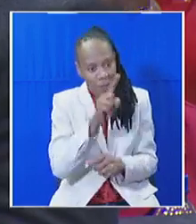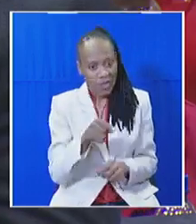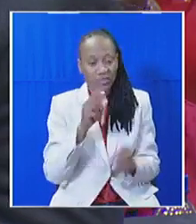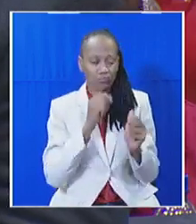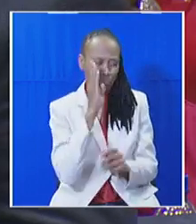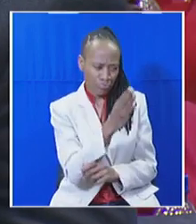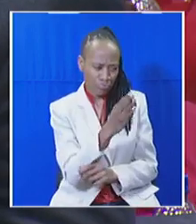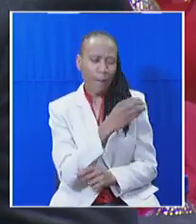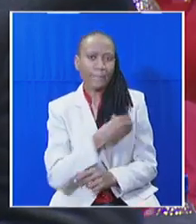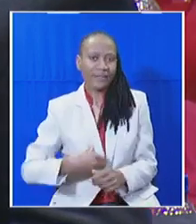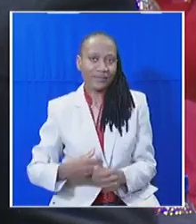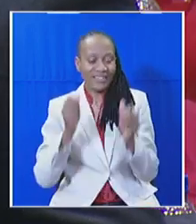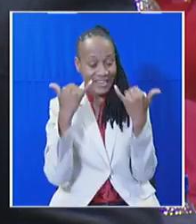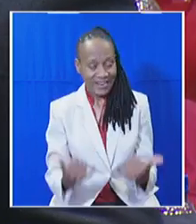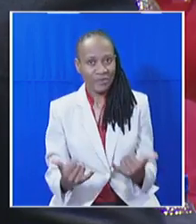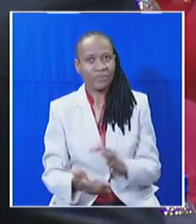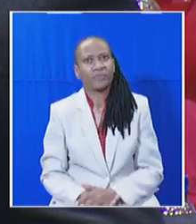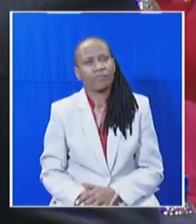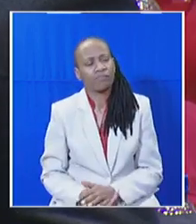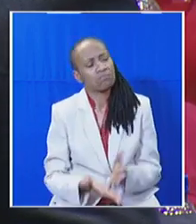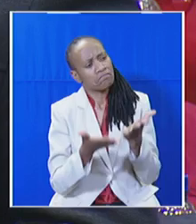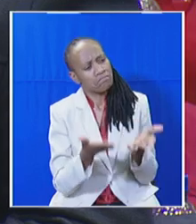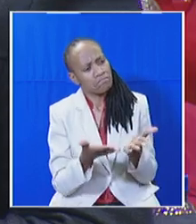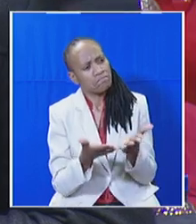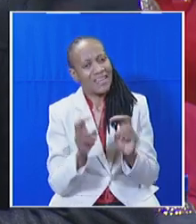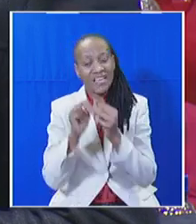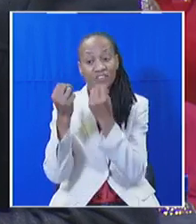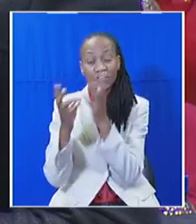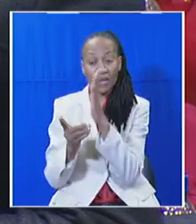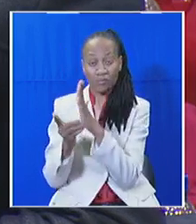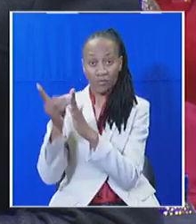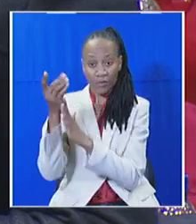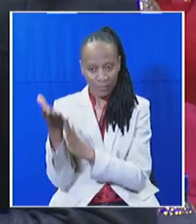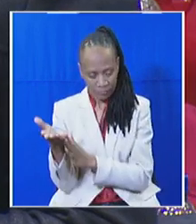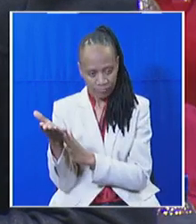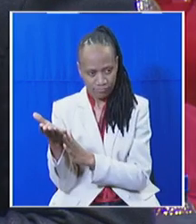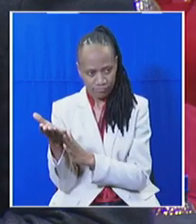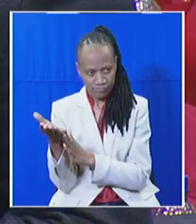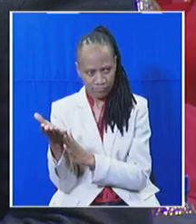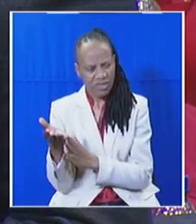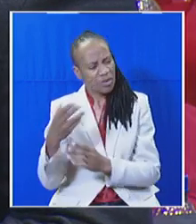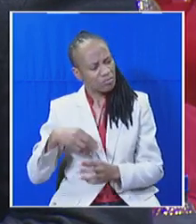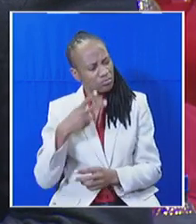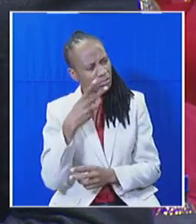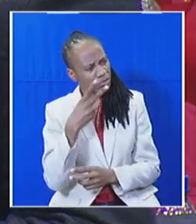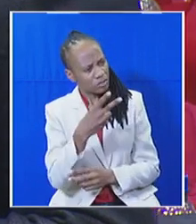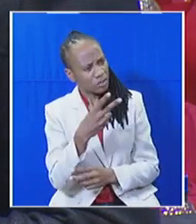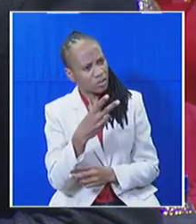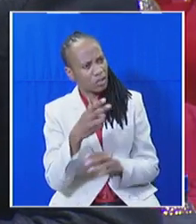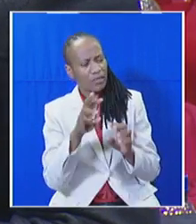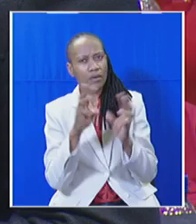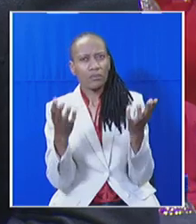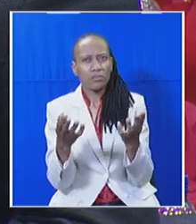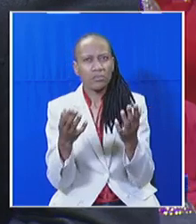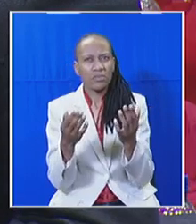greatest threat to any form of international development has been found by the global financial integrity, by the high level